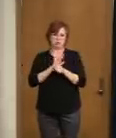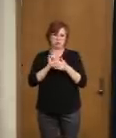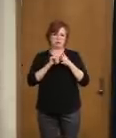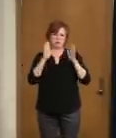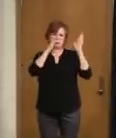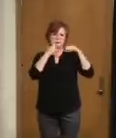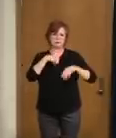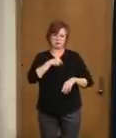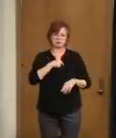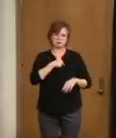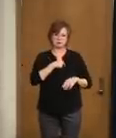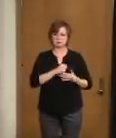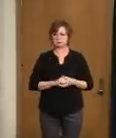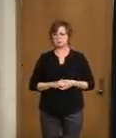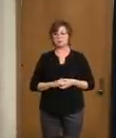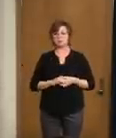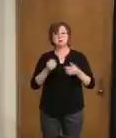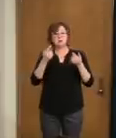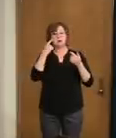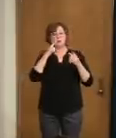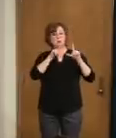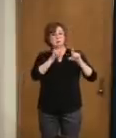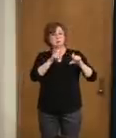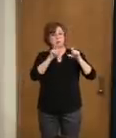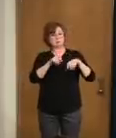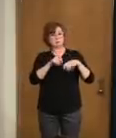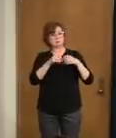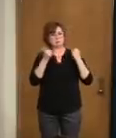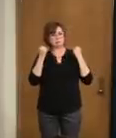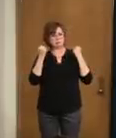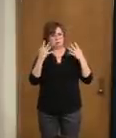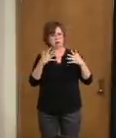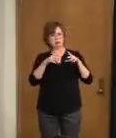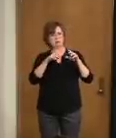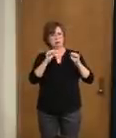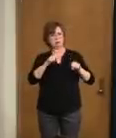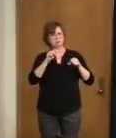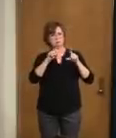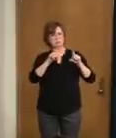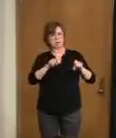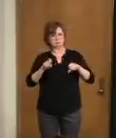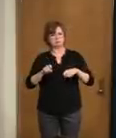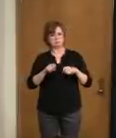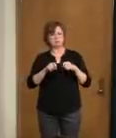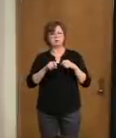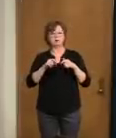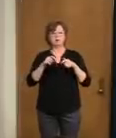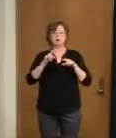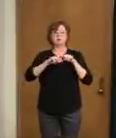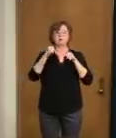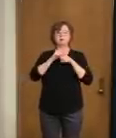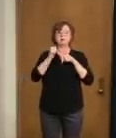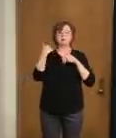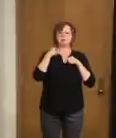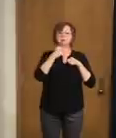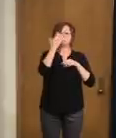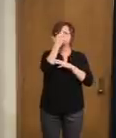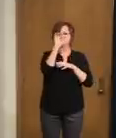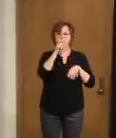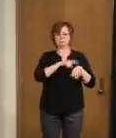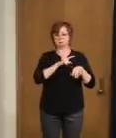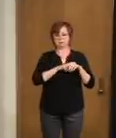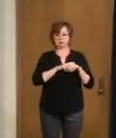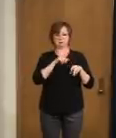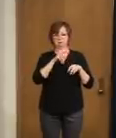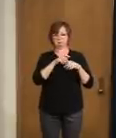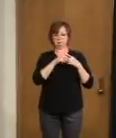We have ample testing capacity, and our testing did dip a bit over the holidays. That partly explained the lower case numbers. We have ample testing capacity,